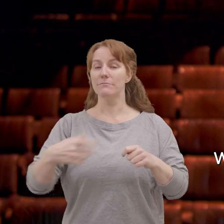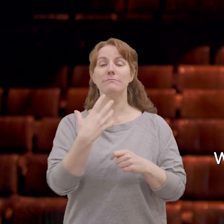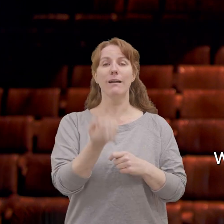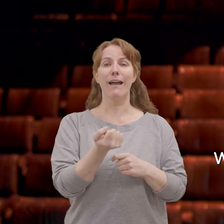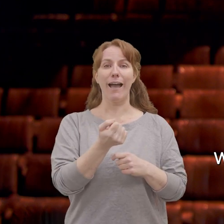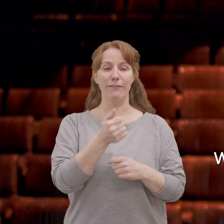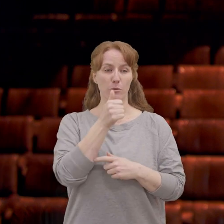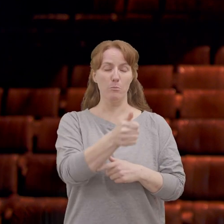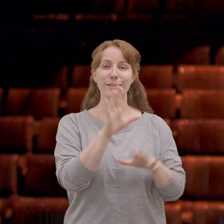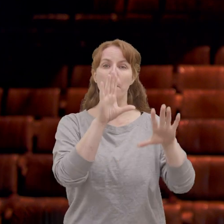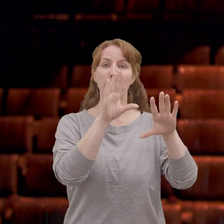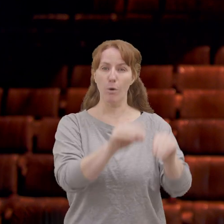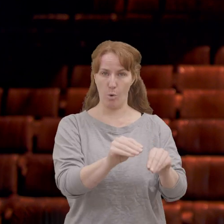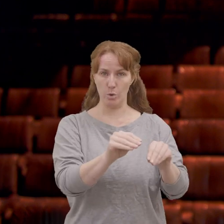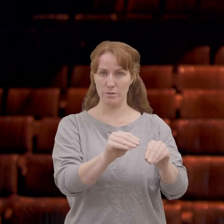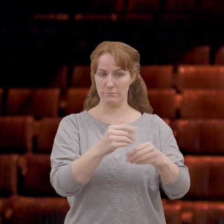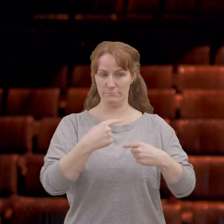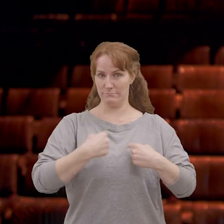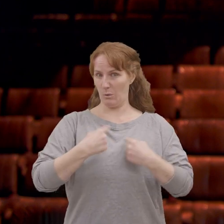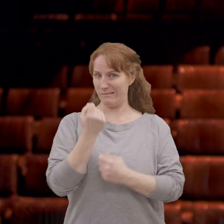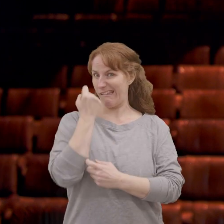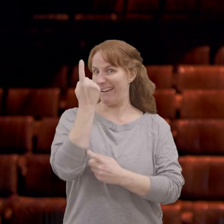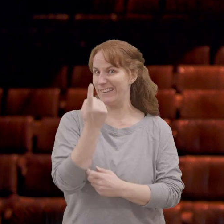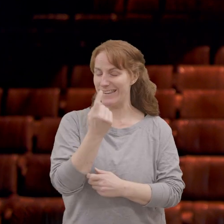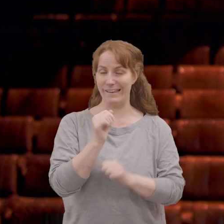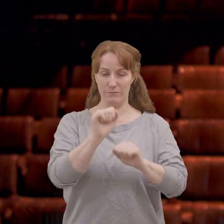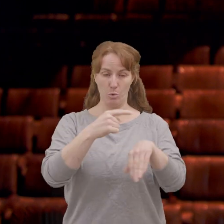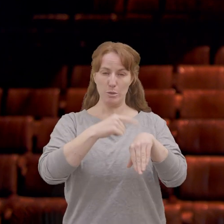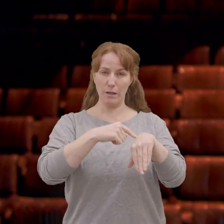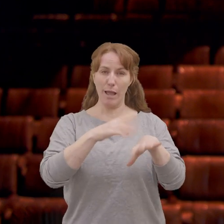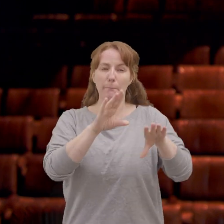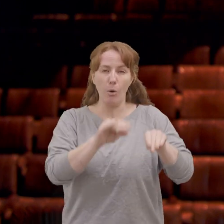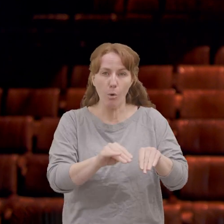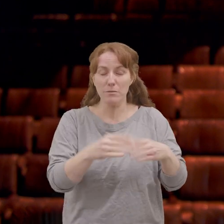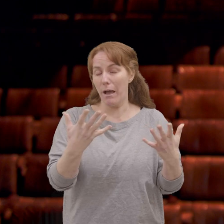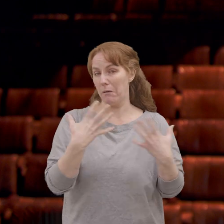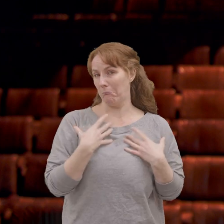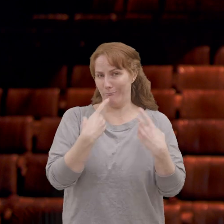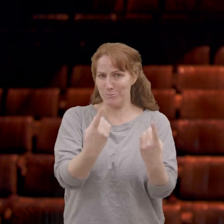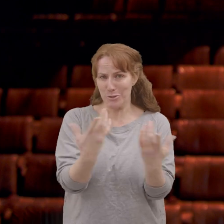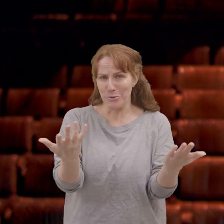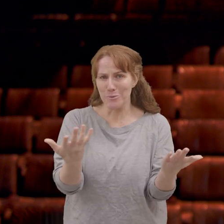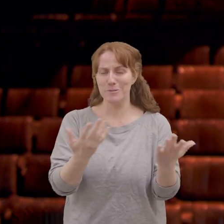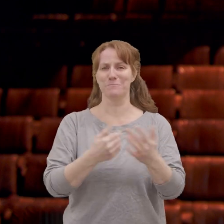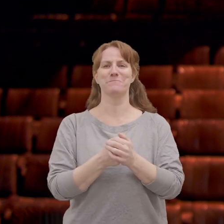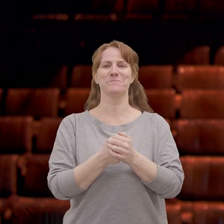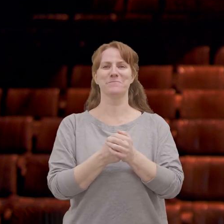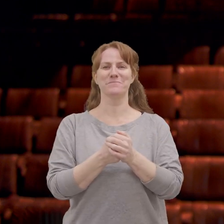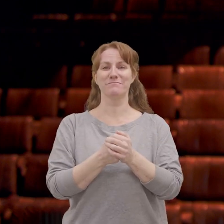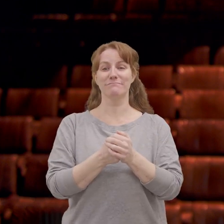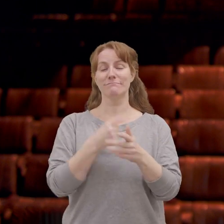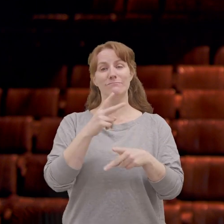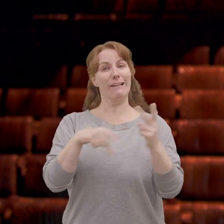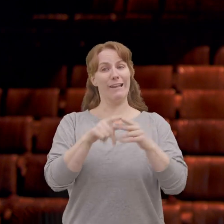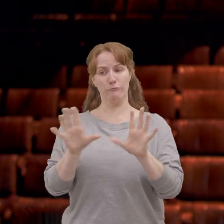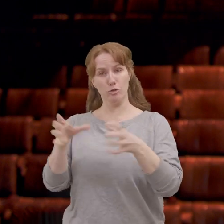press pause on the video until you're done. We've suggested a length of time that you might want to hold the pause for, but in practice, of course, it's completely up to